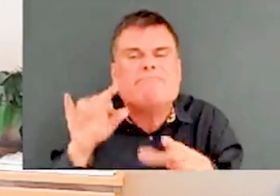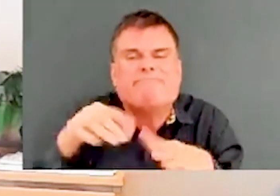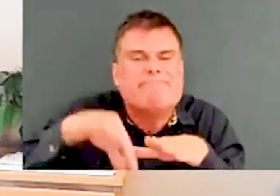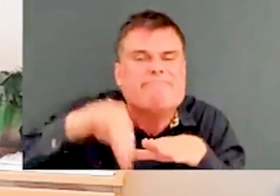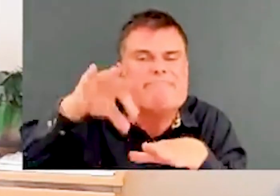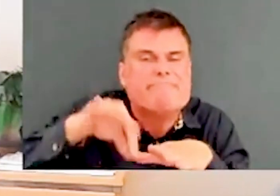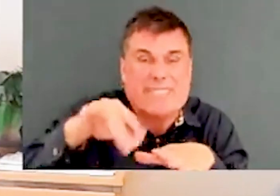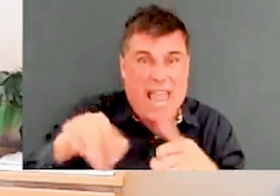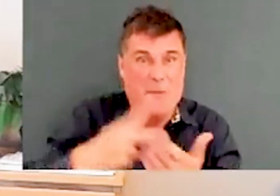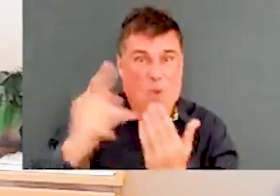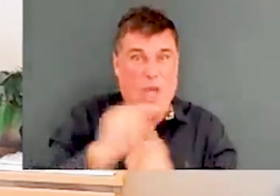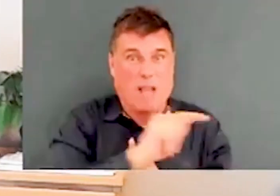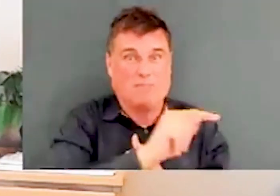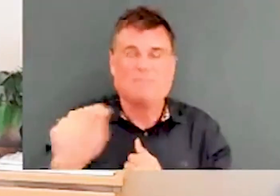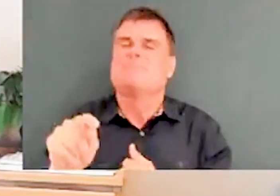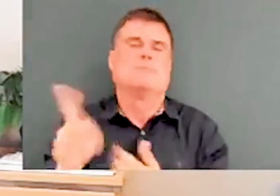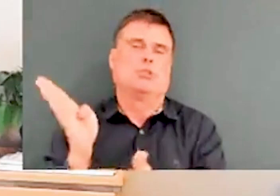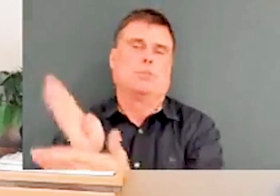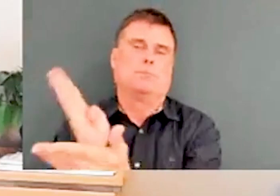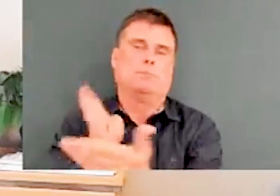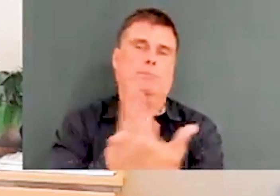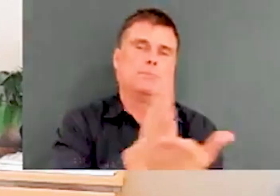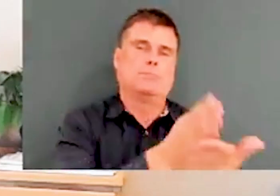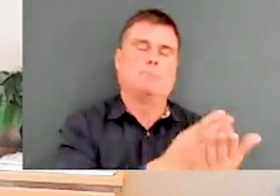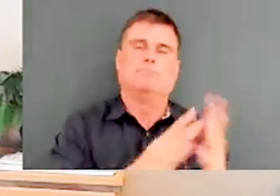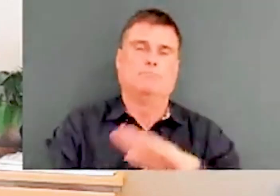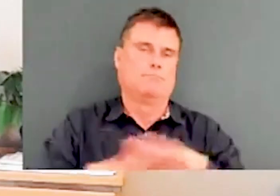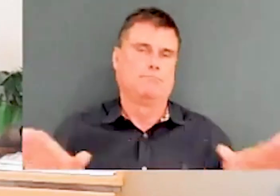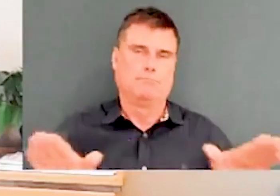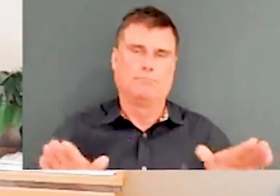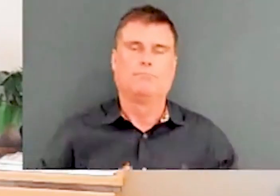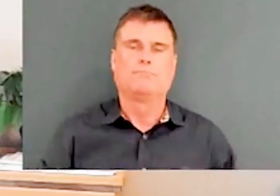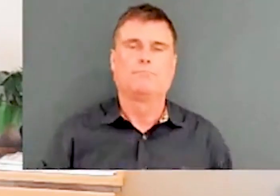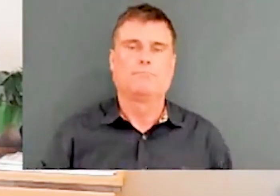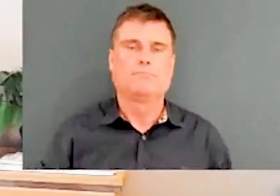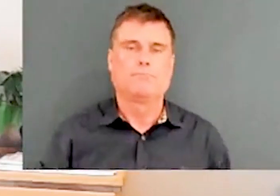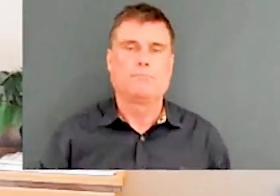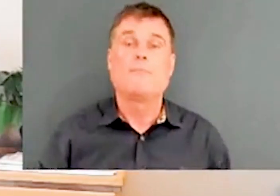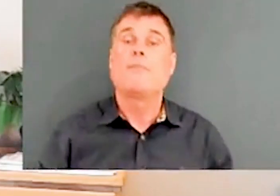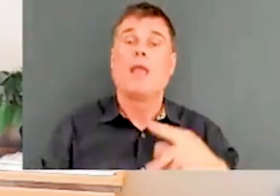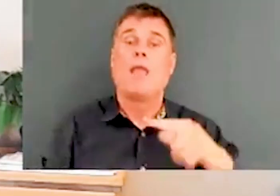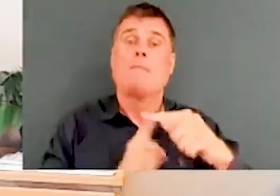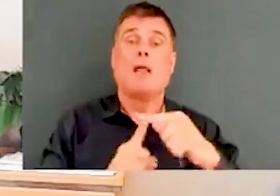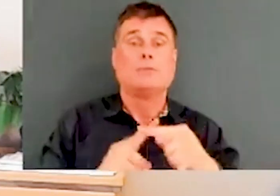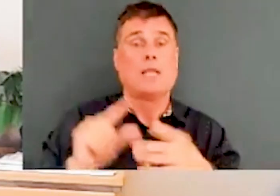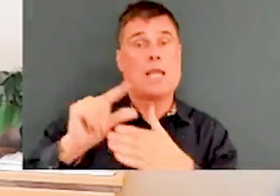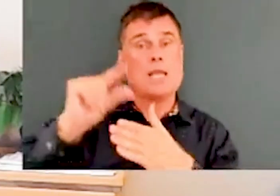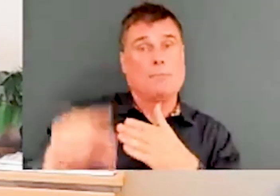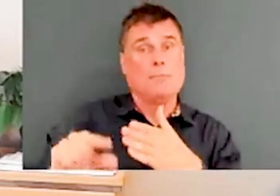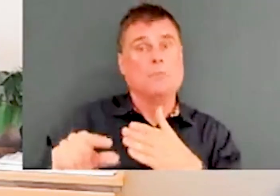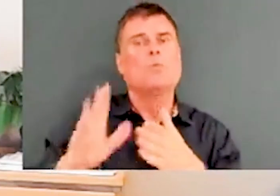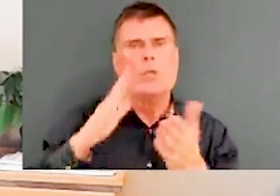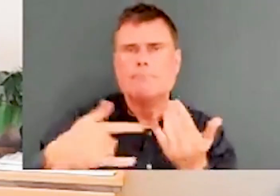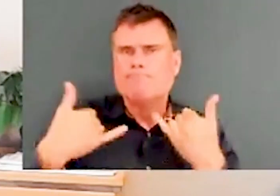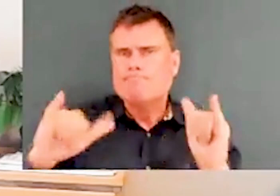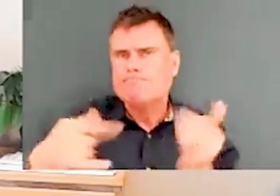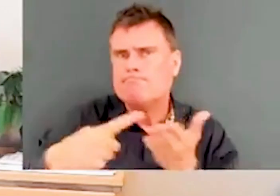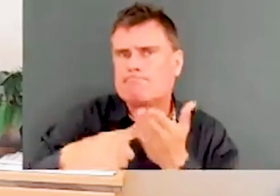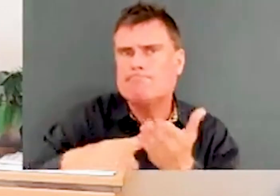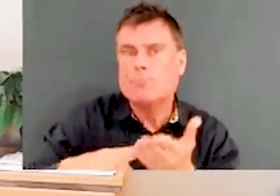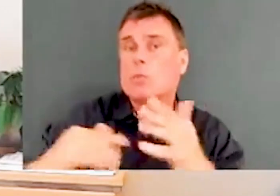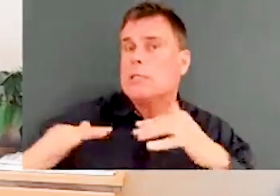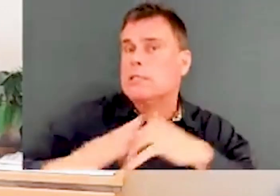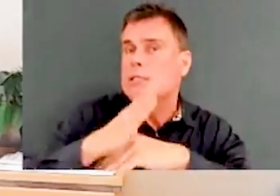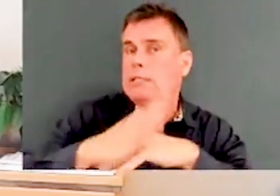important that government continues its ongoing consultation and cooperation with the First Nations who are most directly affected by the energy